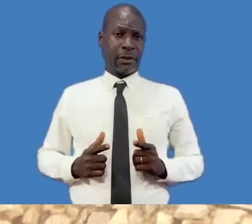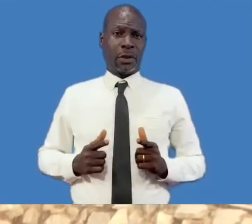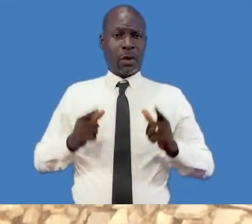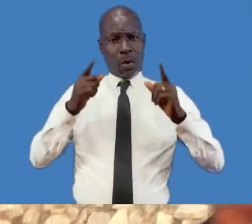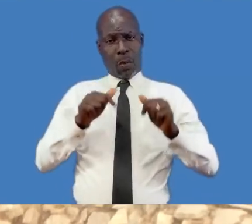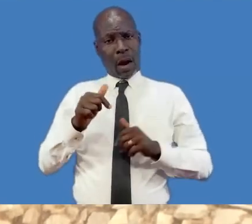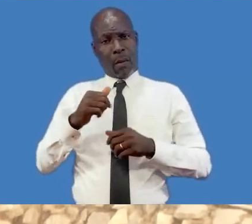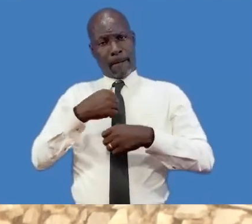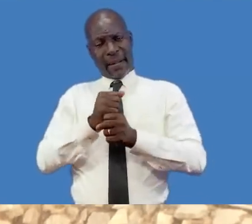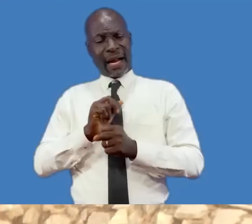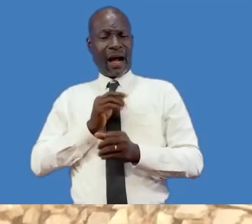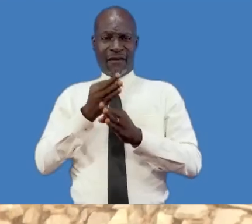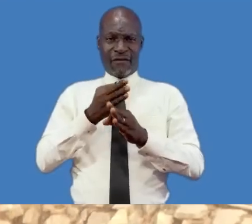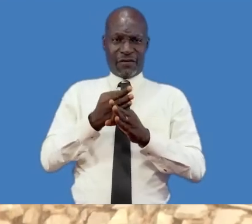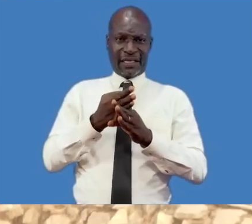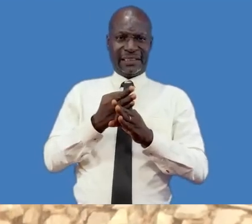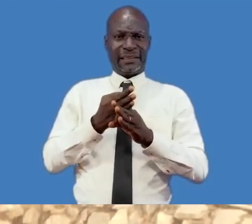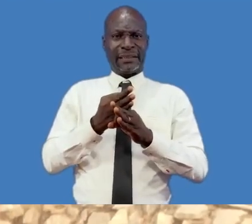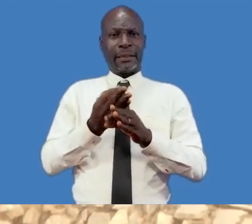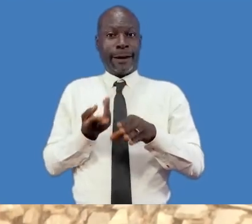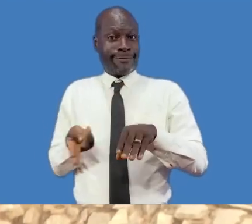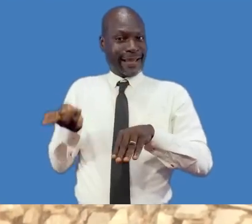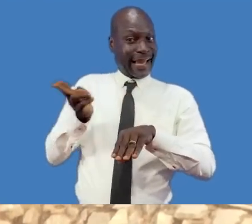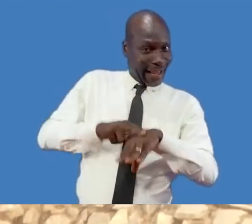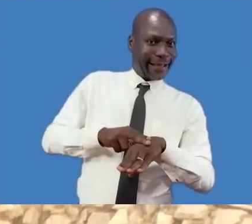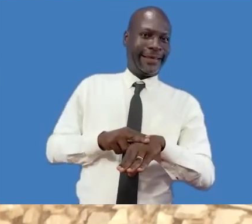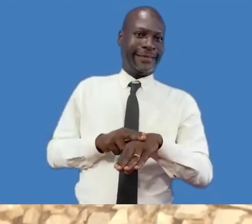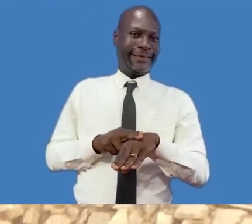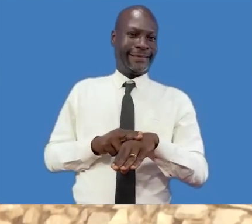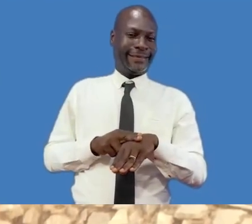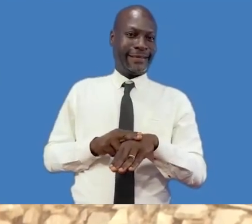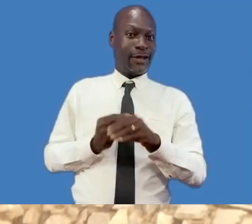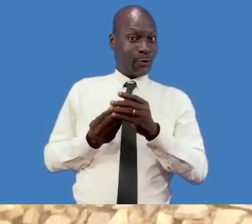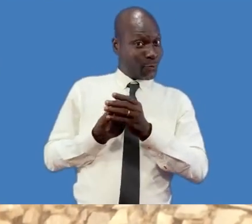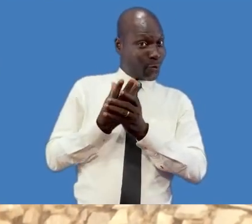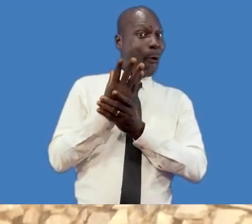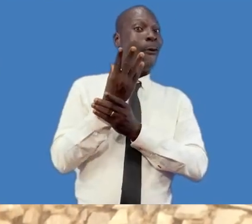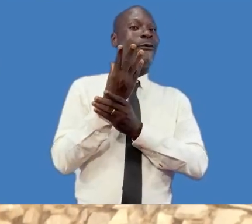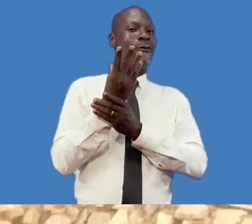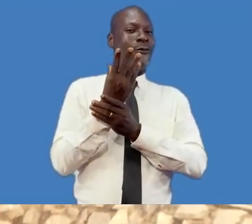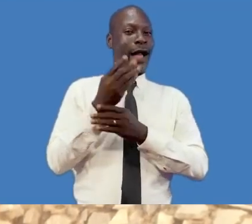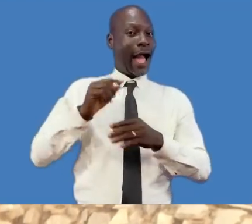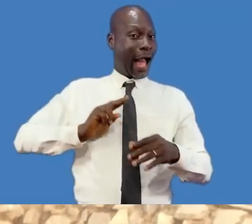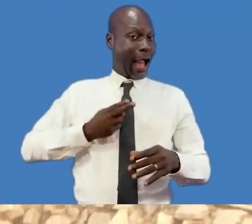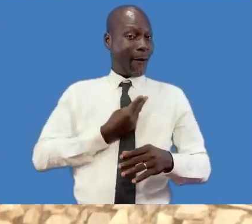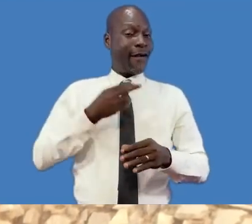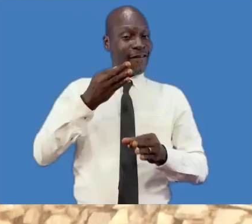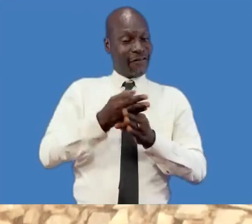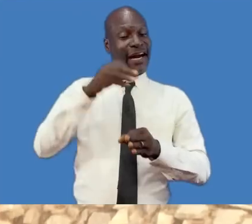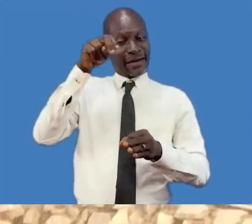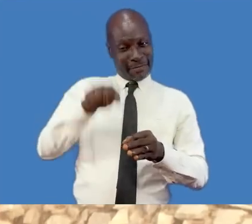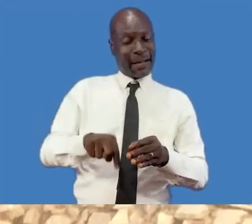ye jidie enyini ewo awurade mu. Odofo wo teme faith grows.